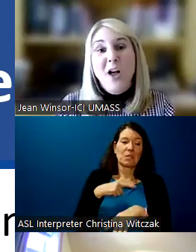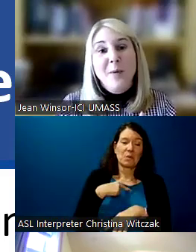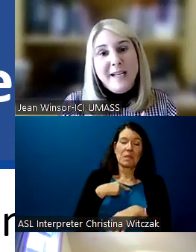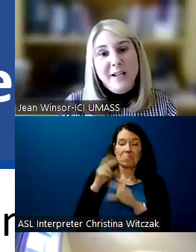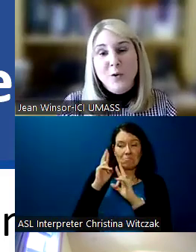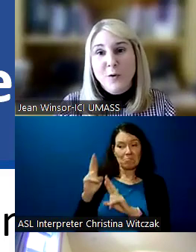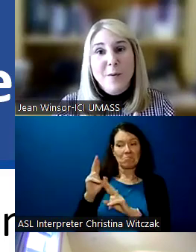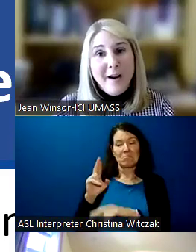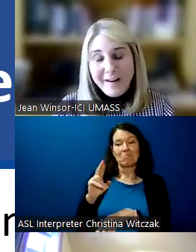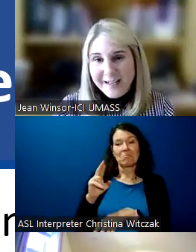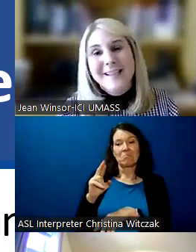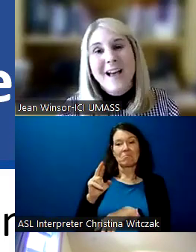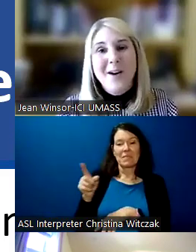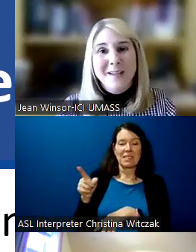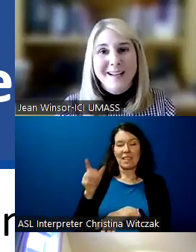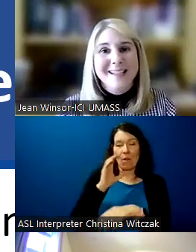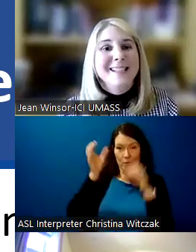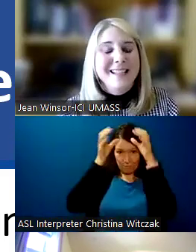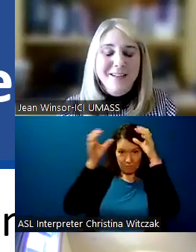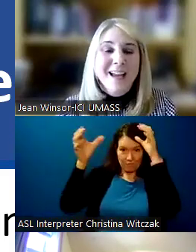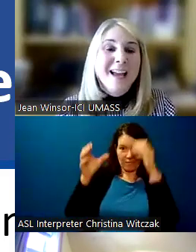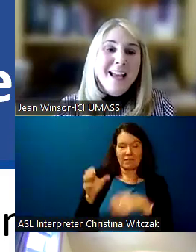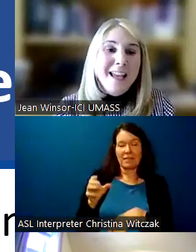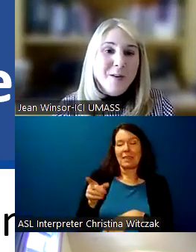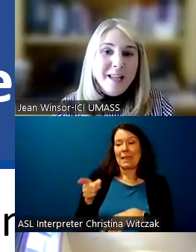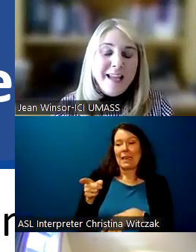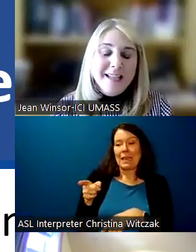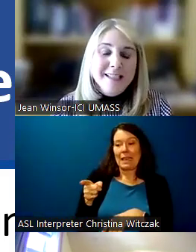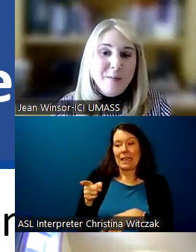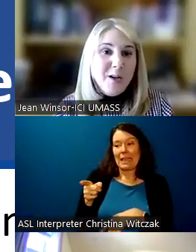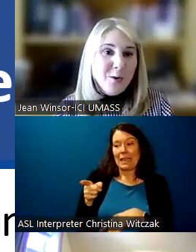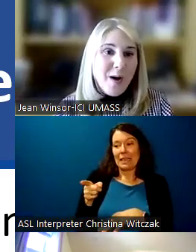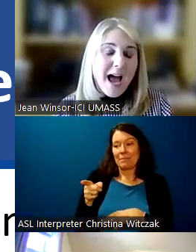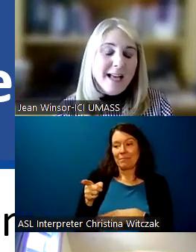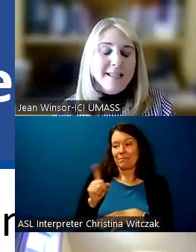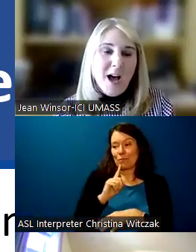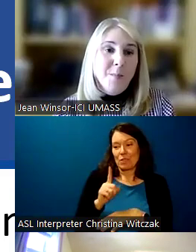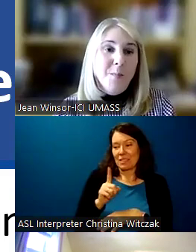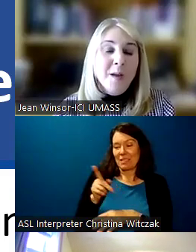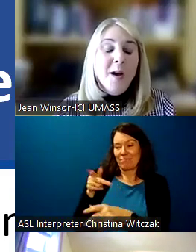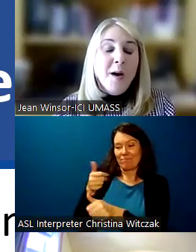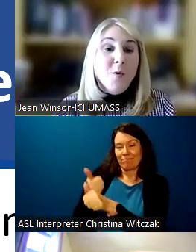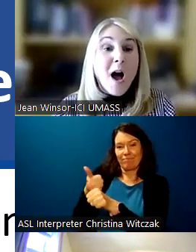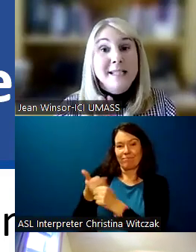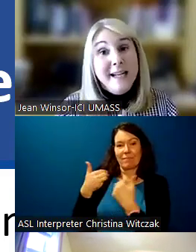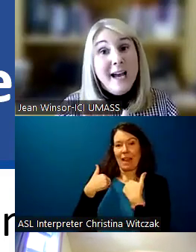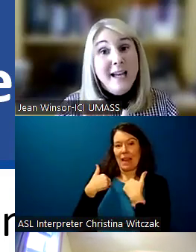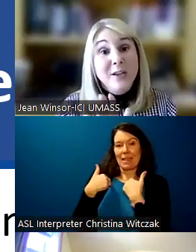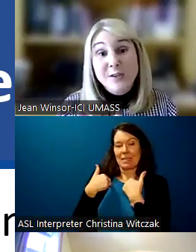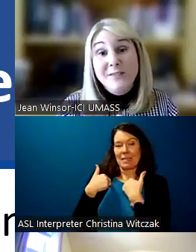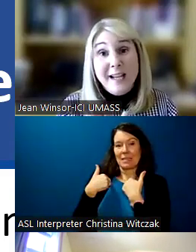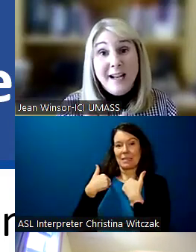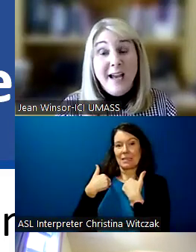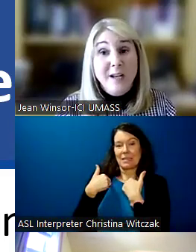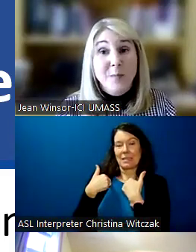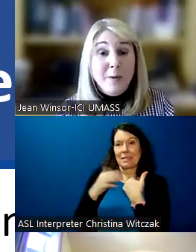respect call him our data guru emeritus, because he really is somebody who has brought data and the